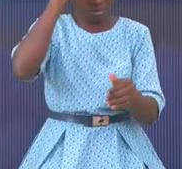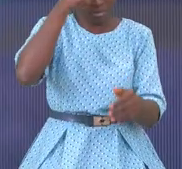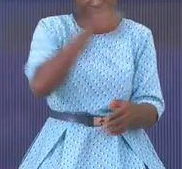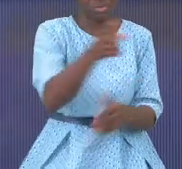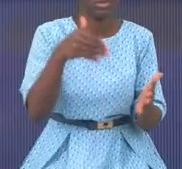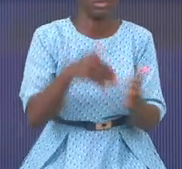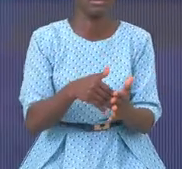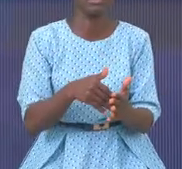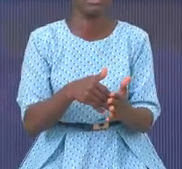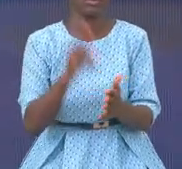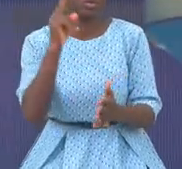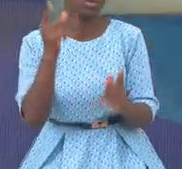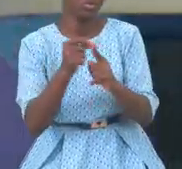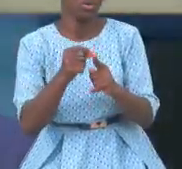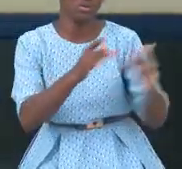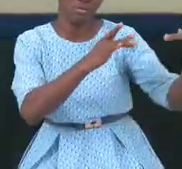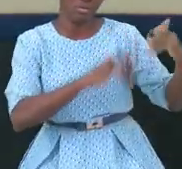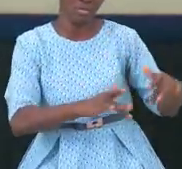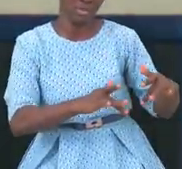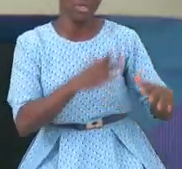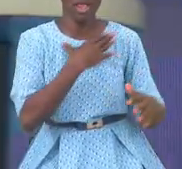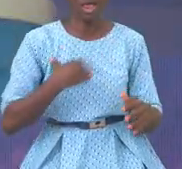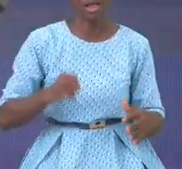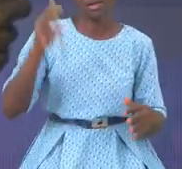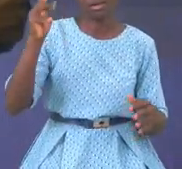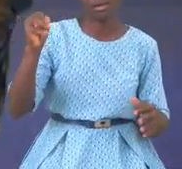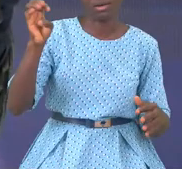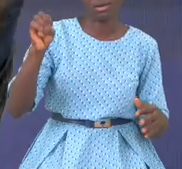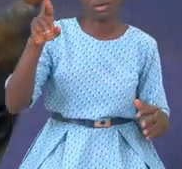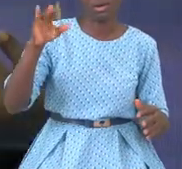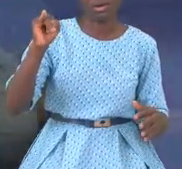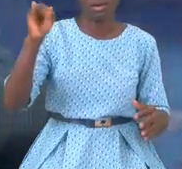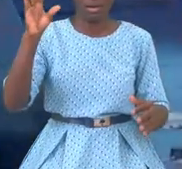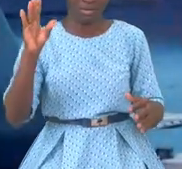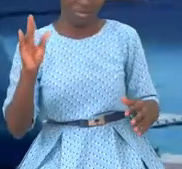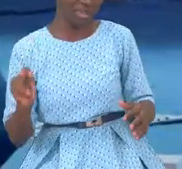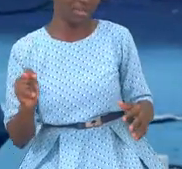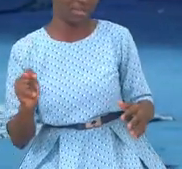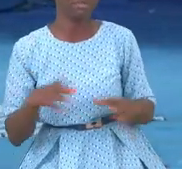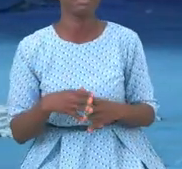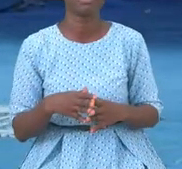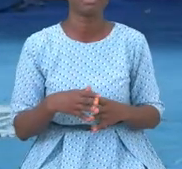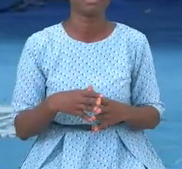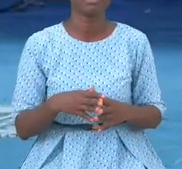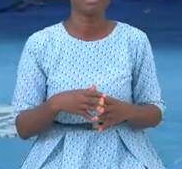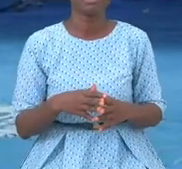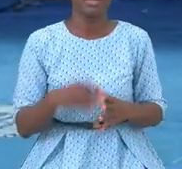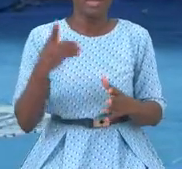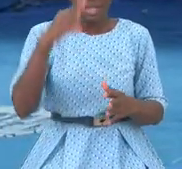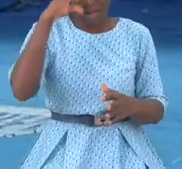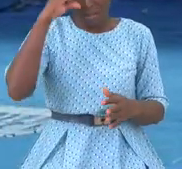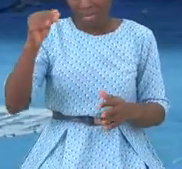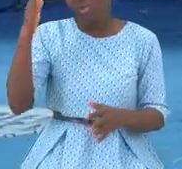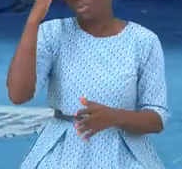marriage. A man knew. If we talk of education, he didn't have, he didn't